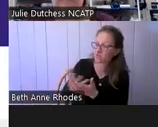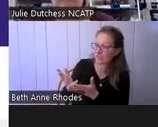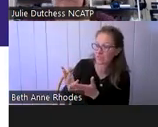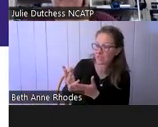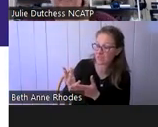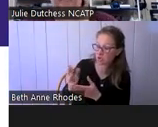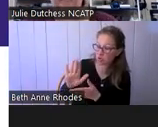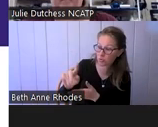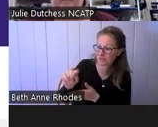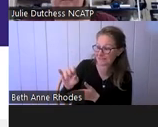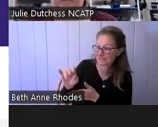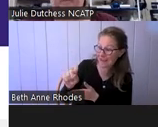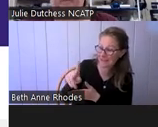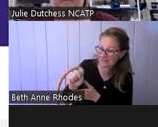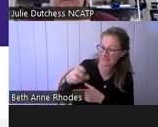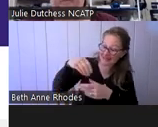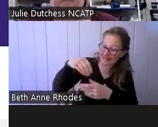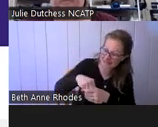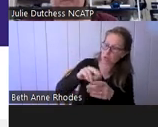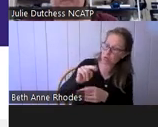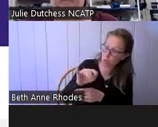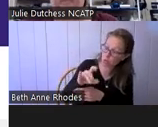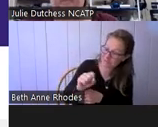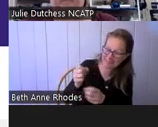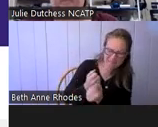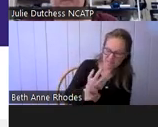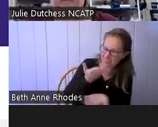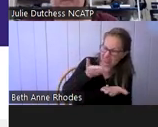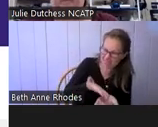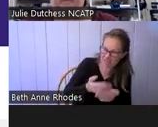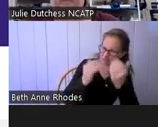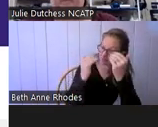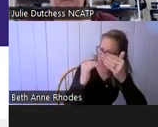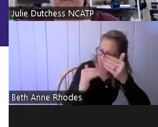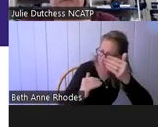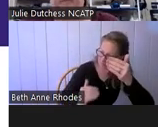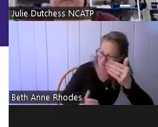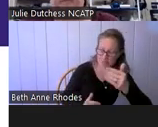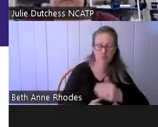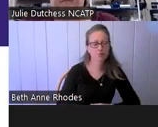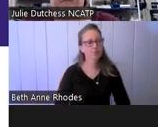tasks live inside your notes, right with all your docs, PDFs, links, and web pages.